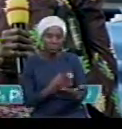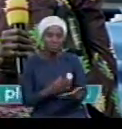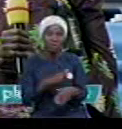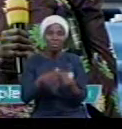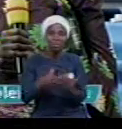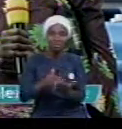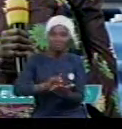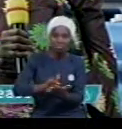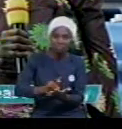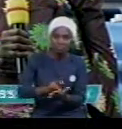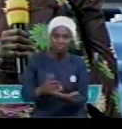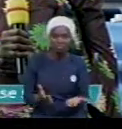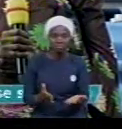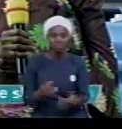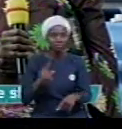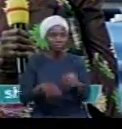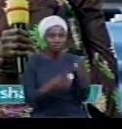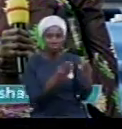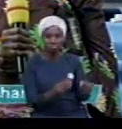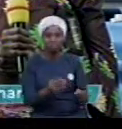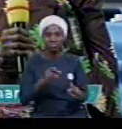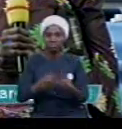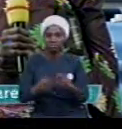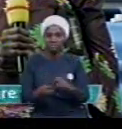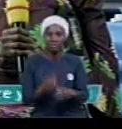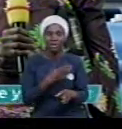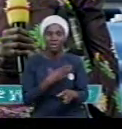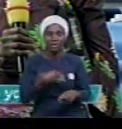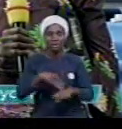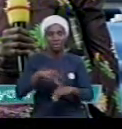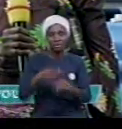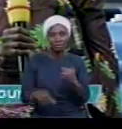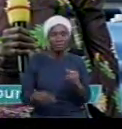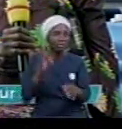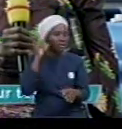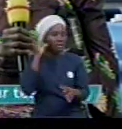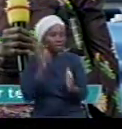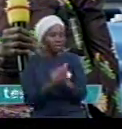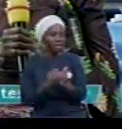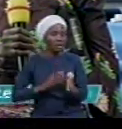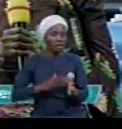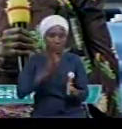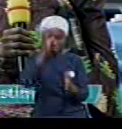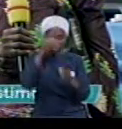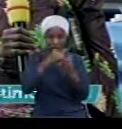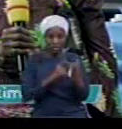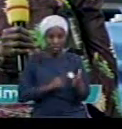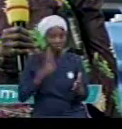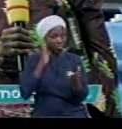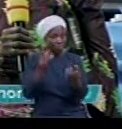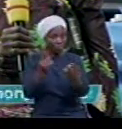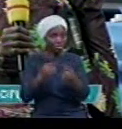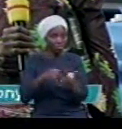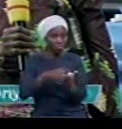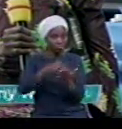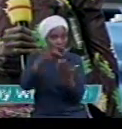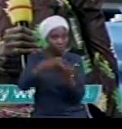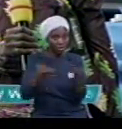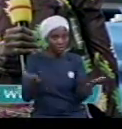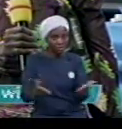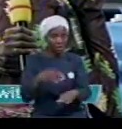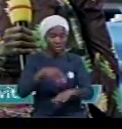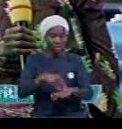her did not solve her problem. And eventually she learned that her father in the Lord is coming to Gomasho. She said, thank God,